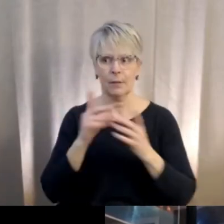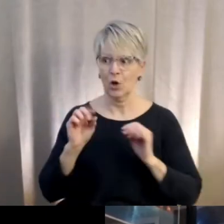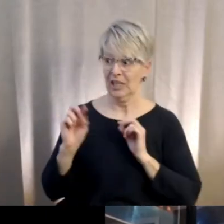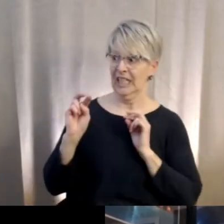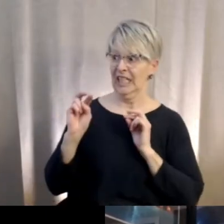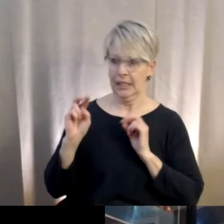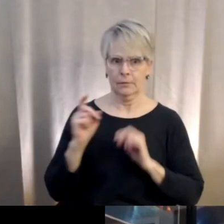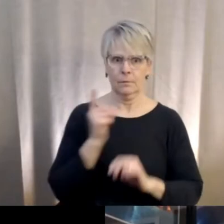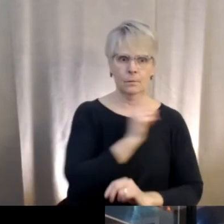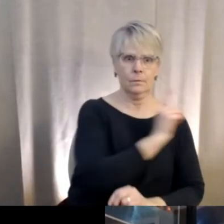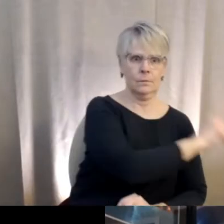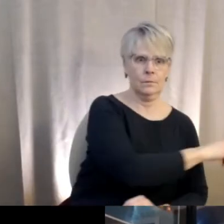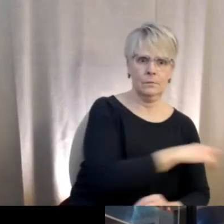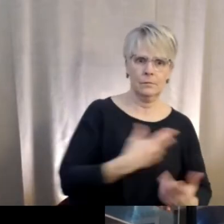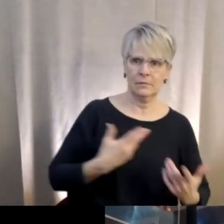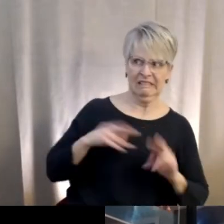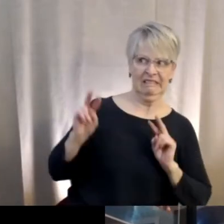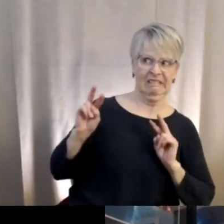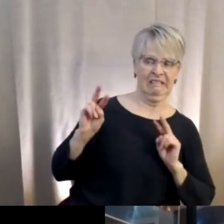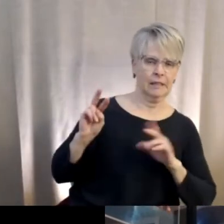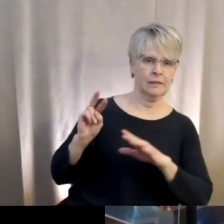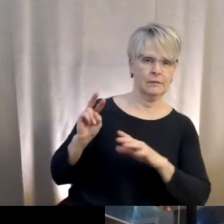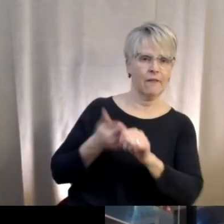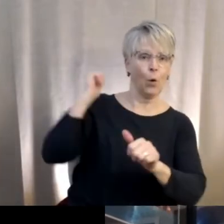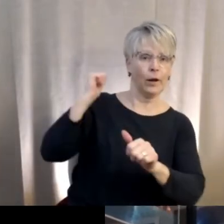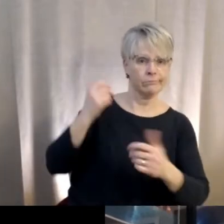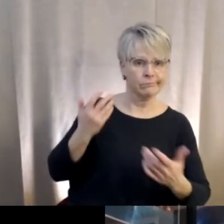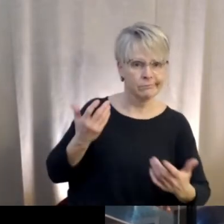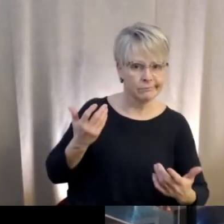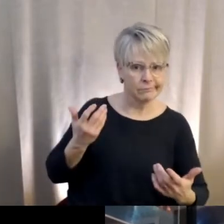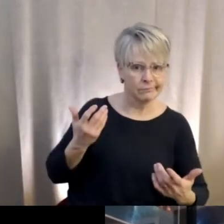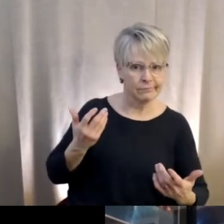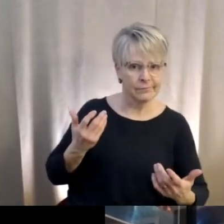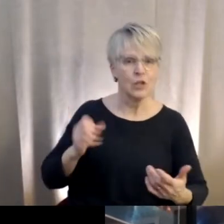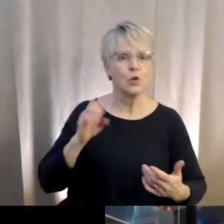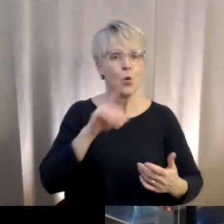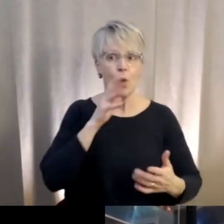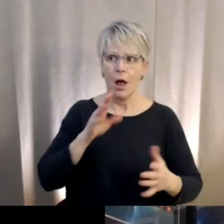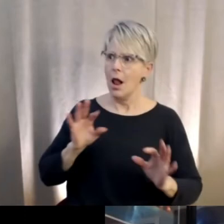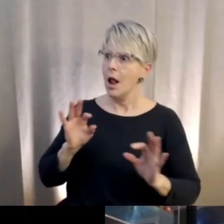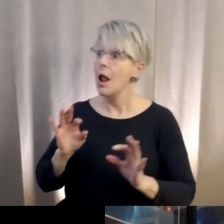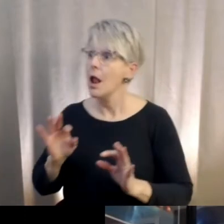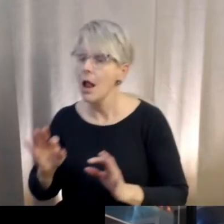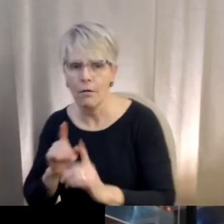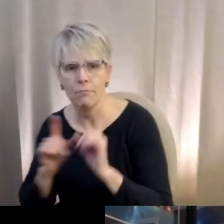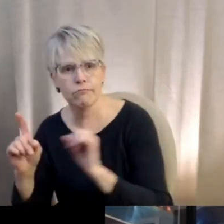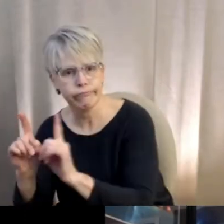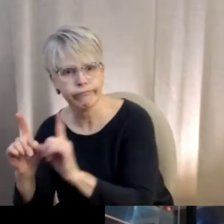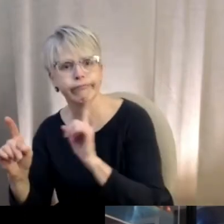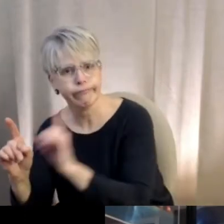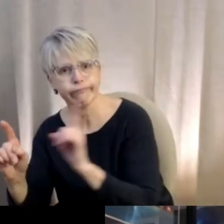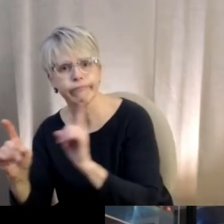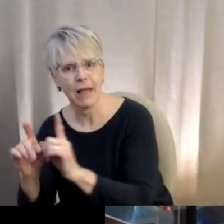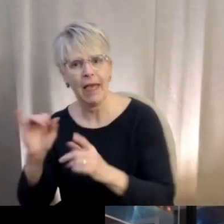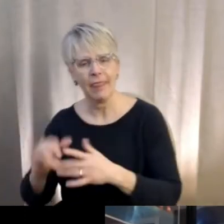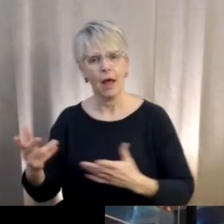it. They're like, okay, something's wrong with you. I'm out of here. So I really like those ones. And obviously temperament of like this